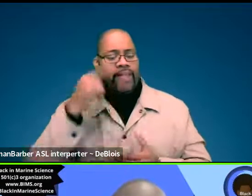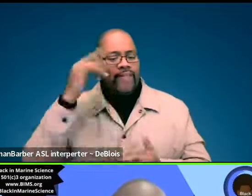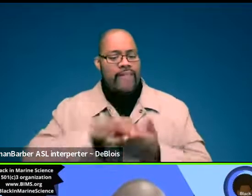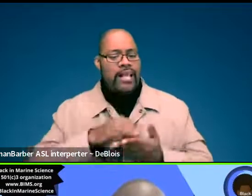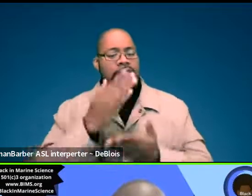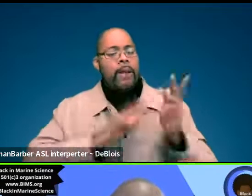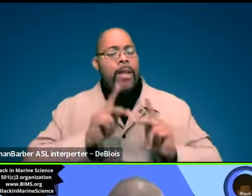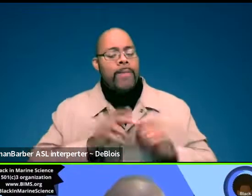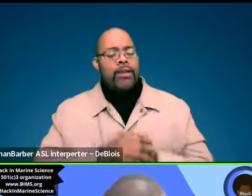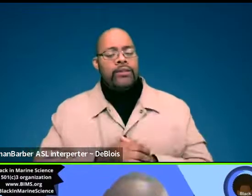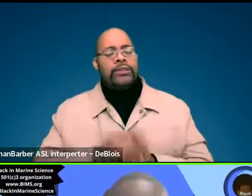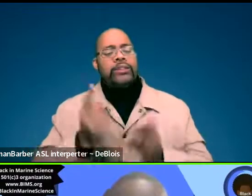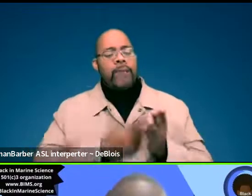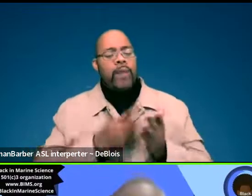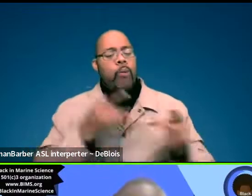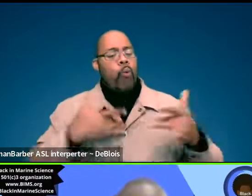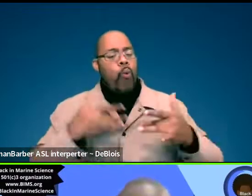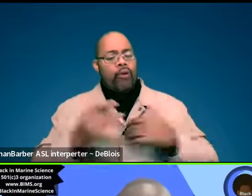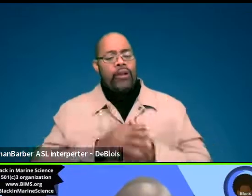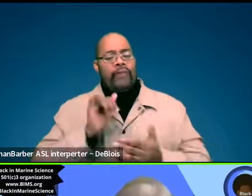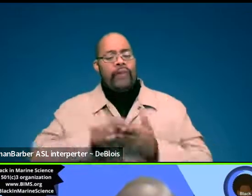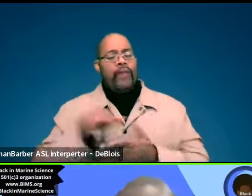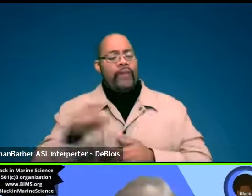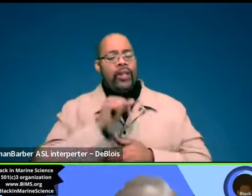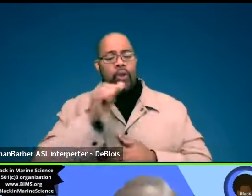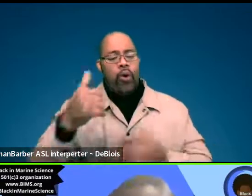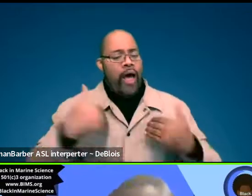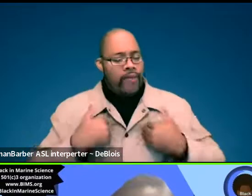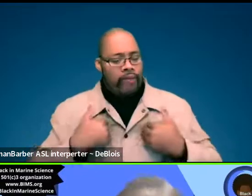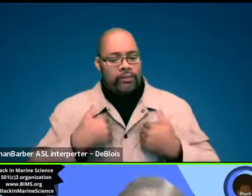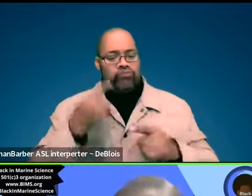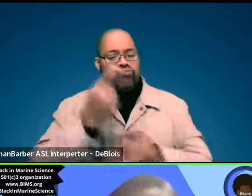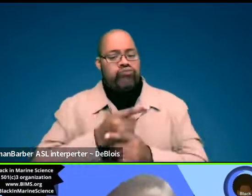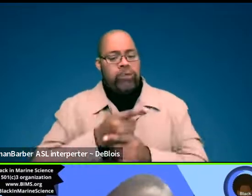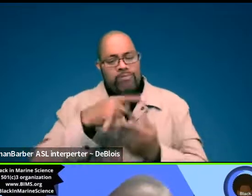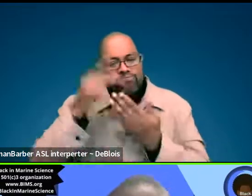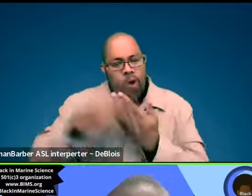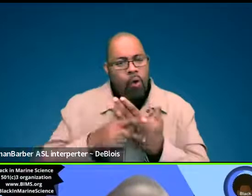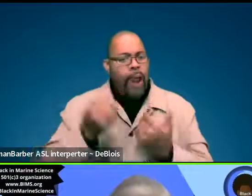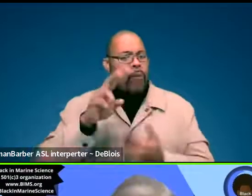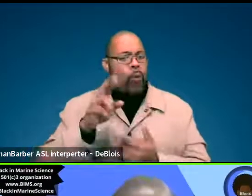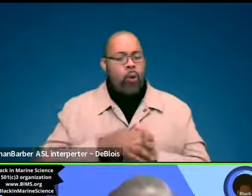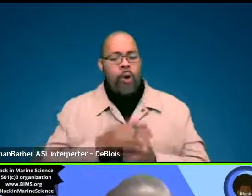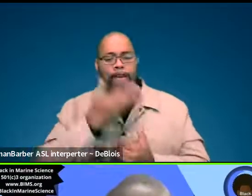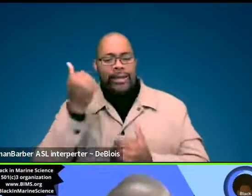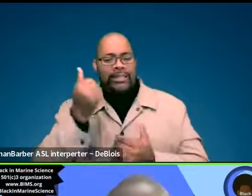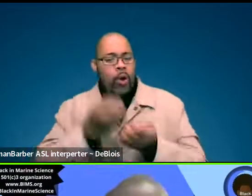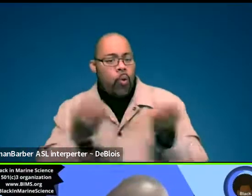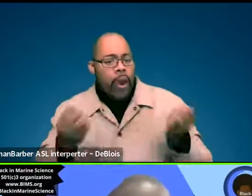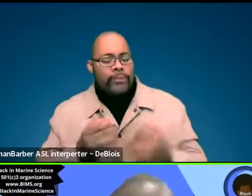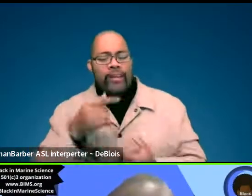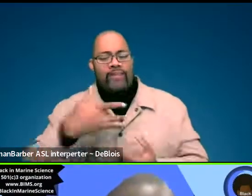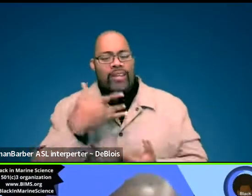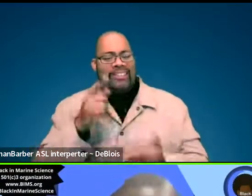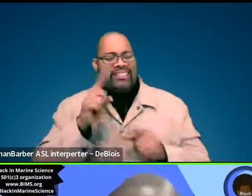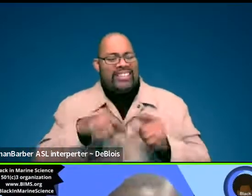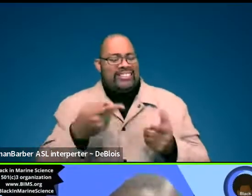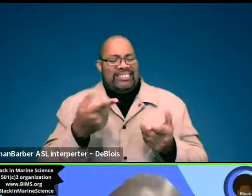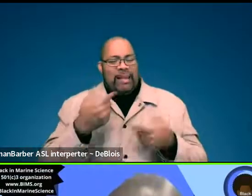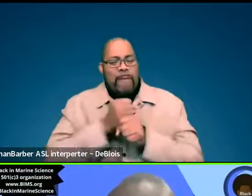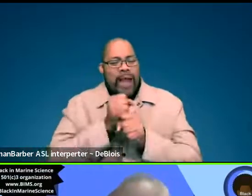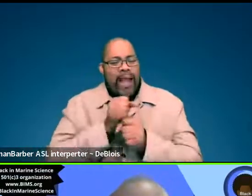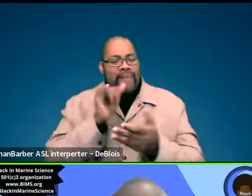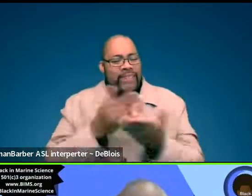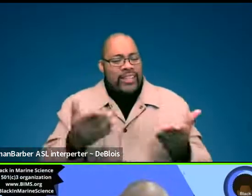some people are sometimes worried that they don't have, right, these programs or the best equipment. So they feel like they can't